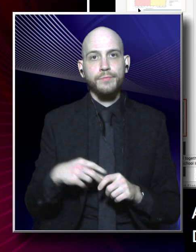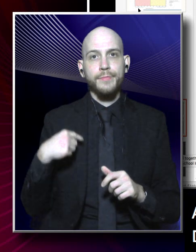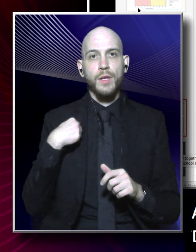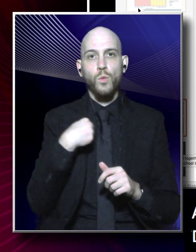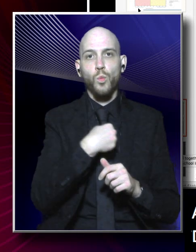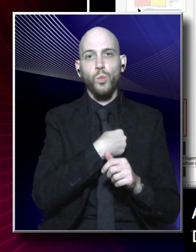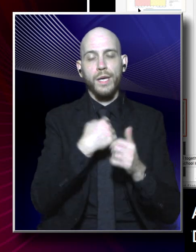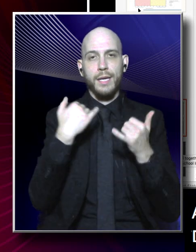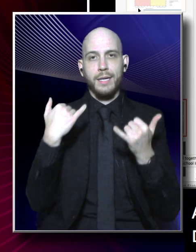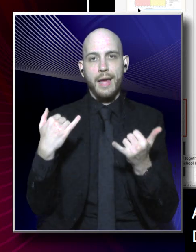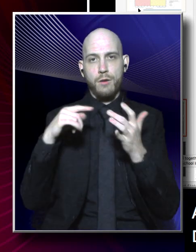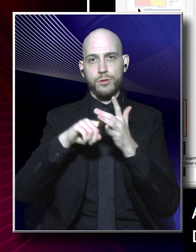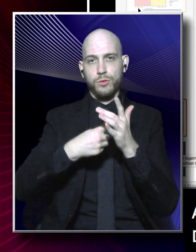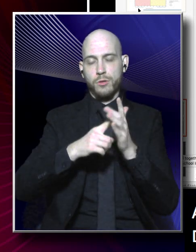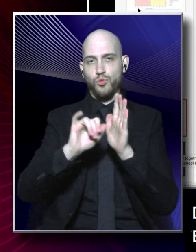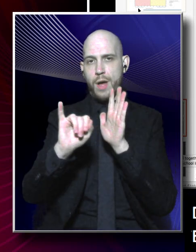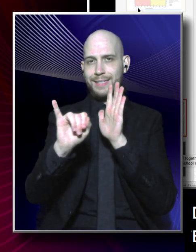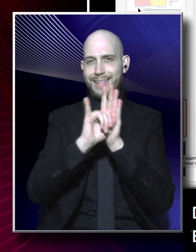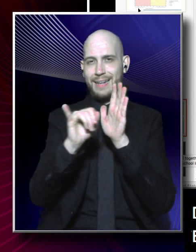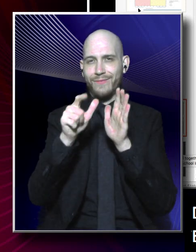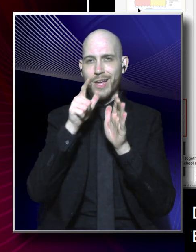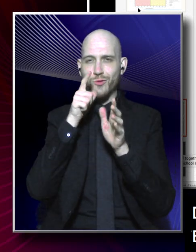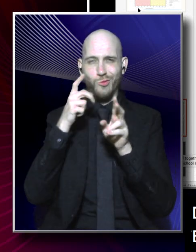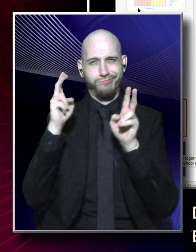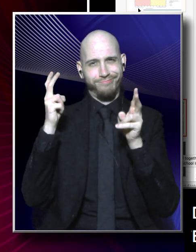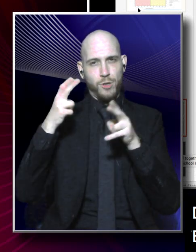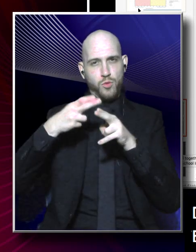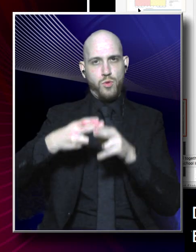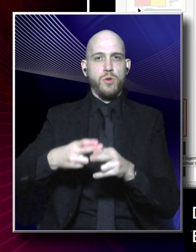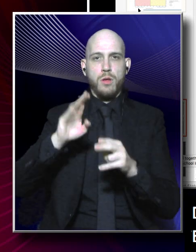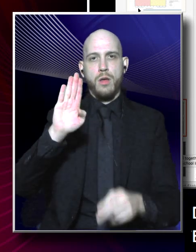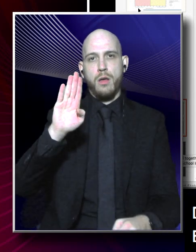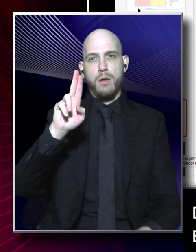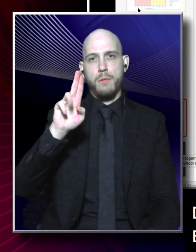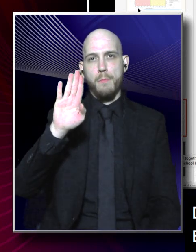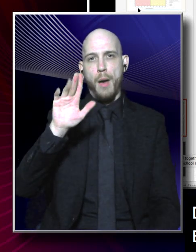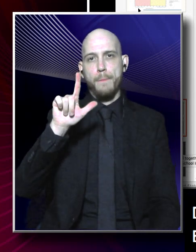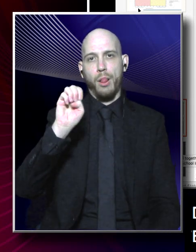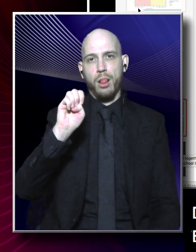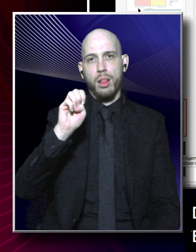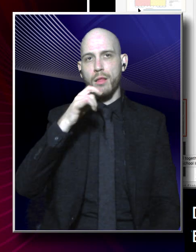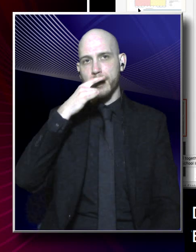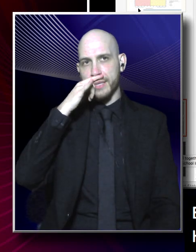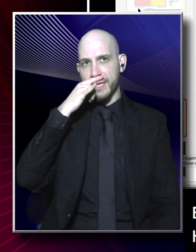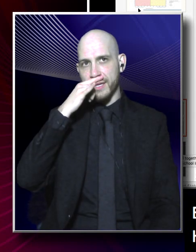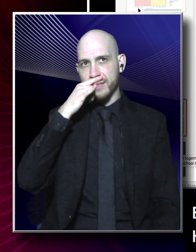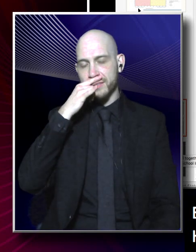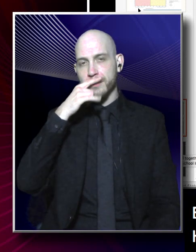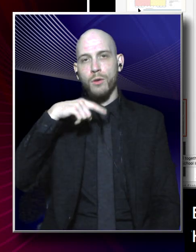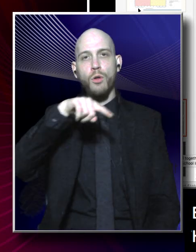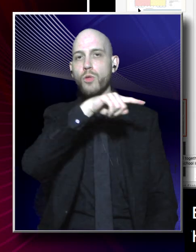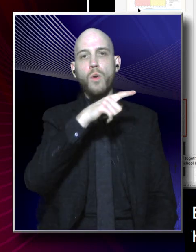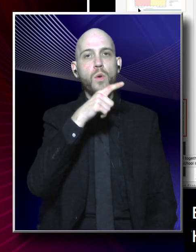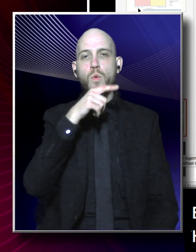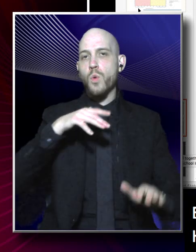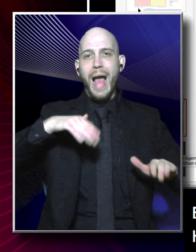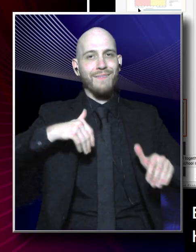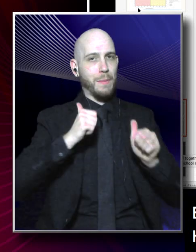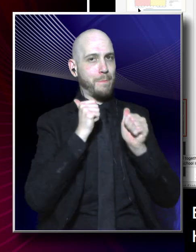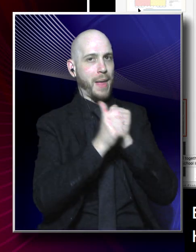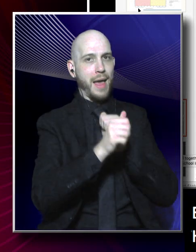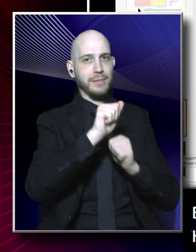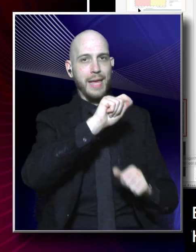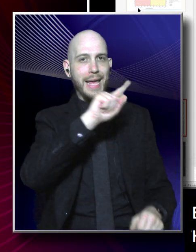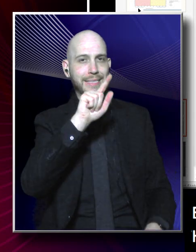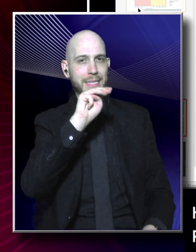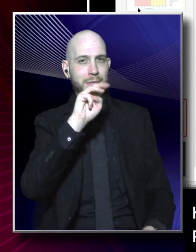bubble kids. We're trying to find the students who haven't been passing the AZ merit but are close, and really analyzing what's